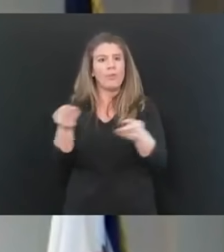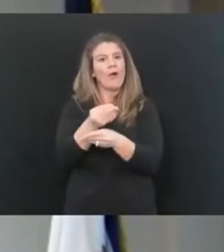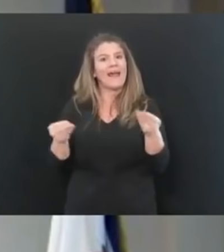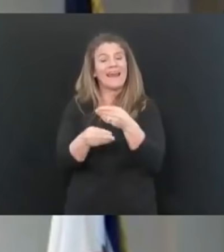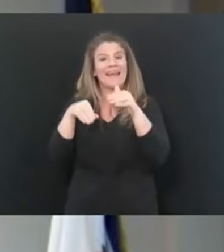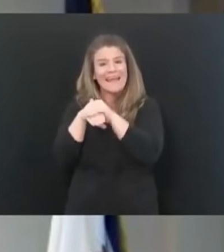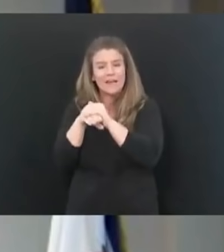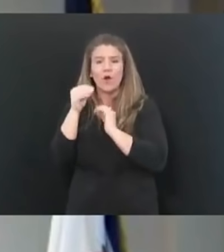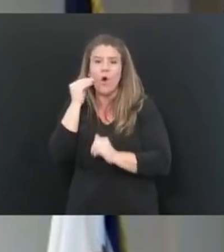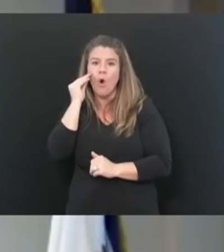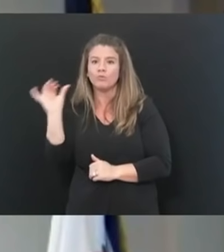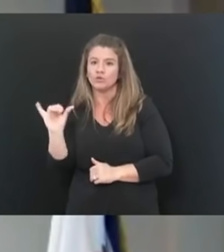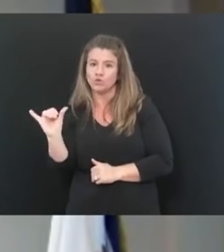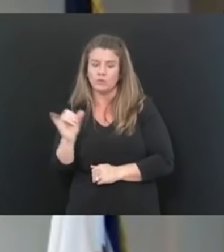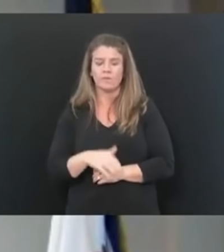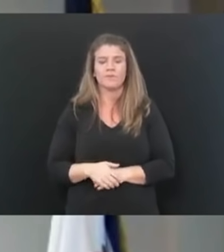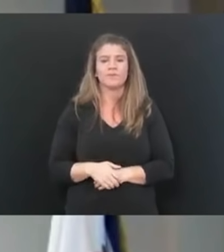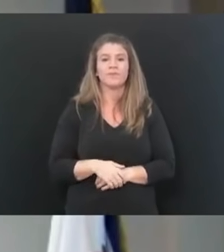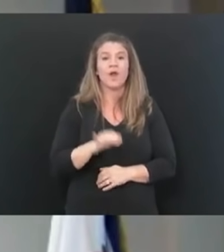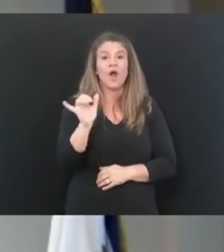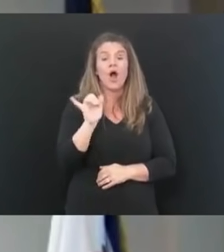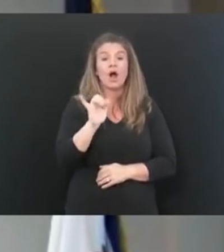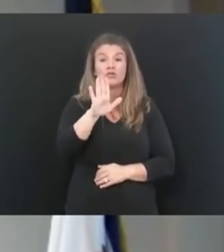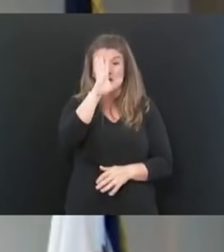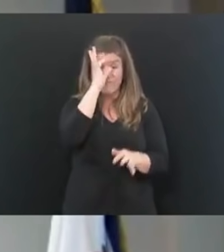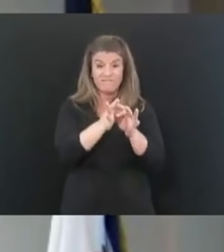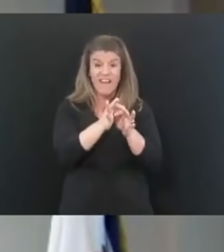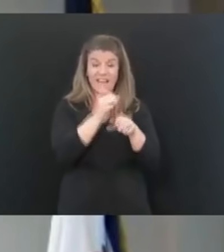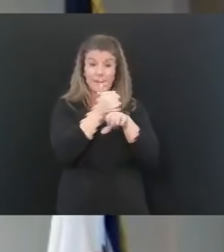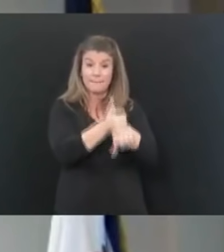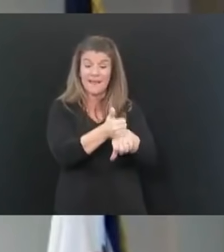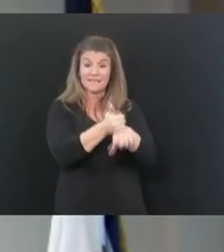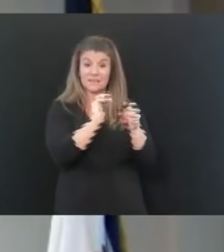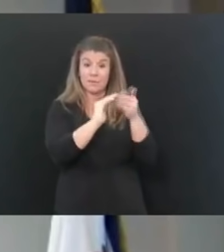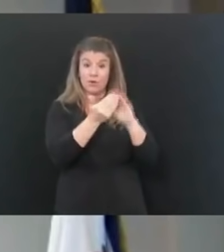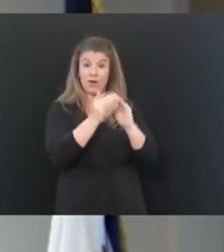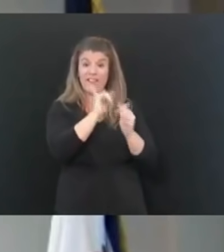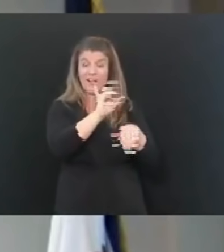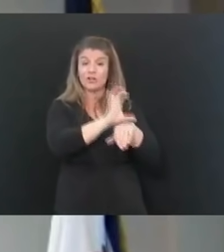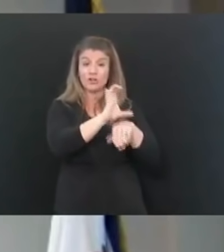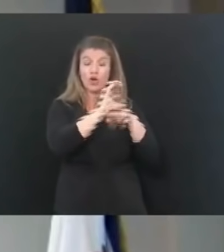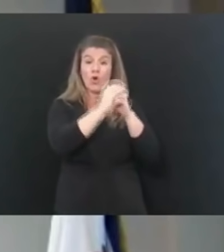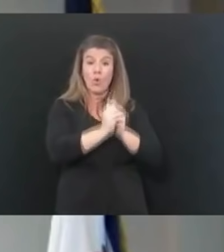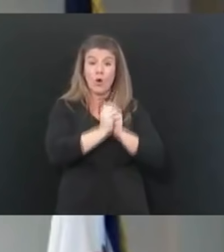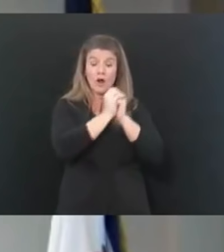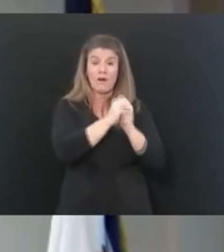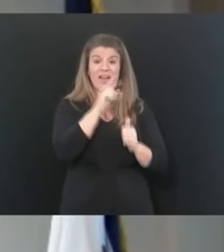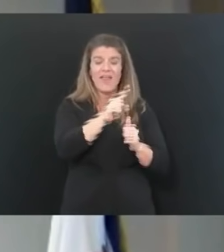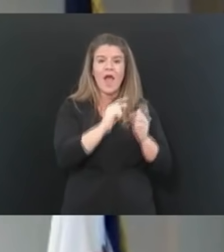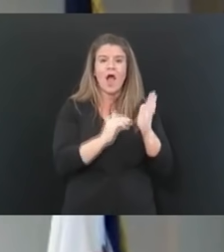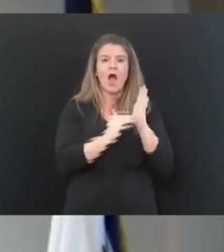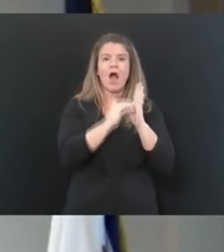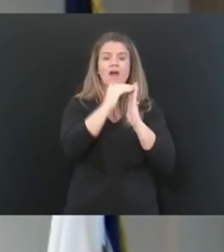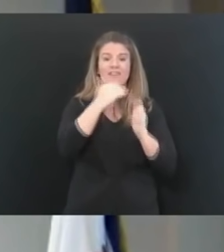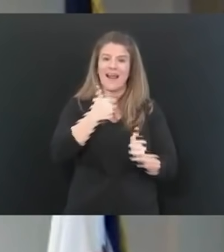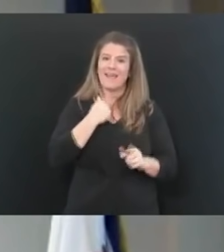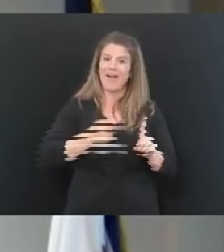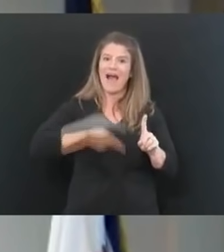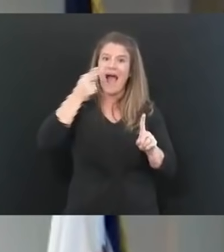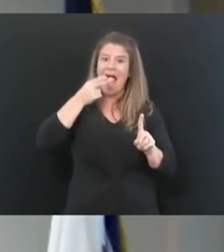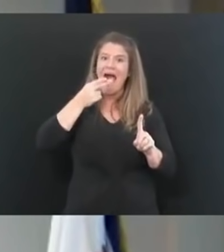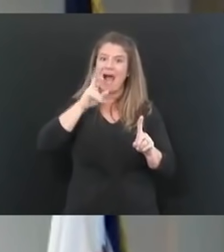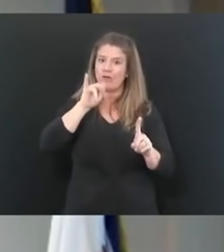And then finally, our faith-based communities. They have often have a high risk population and a